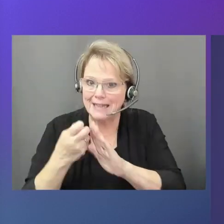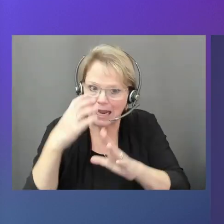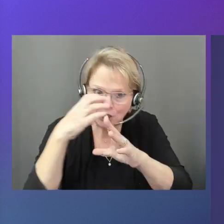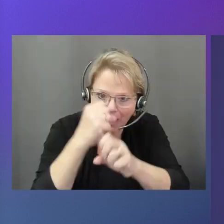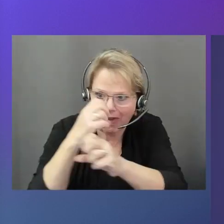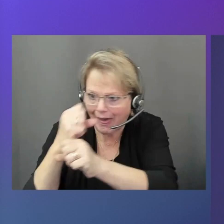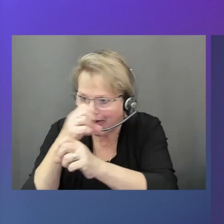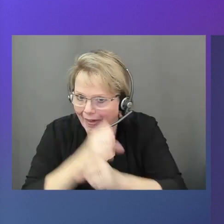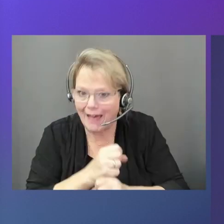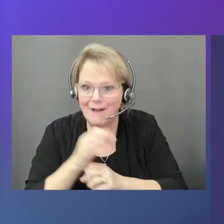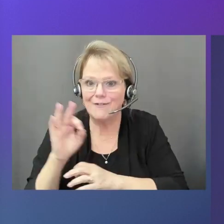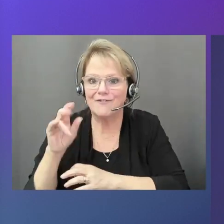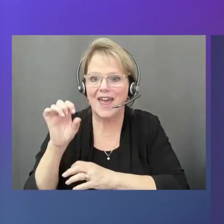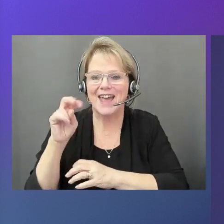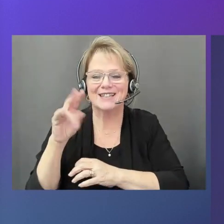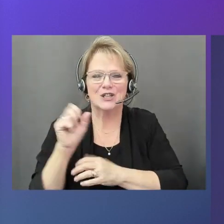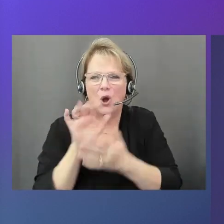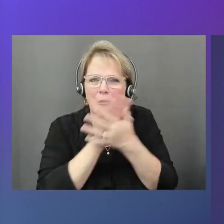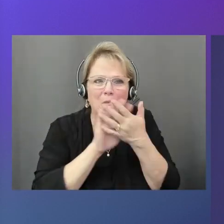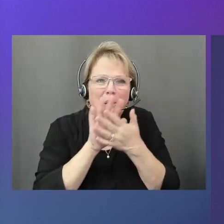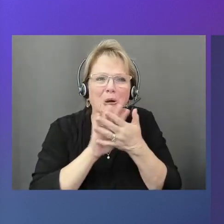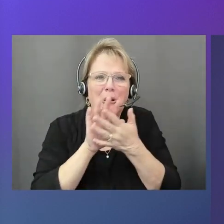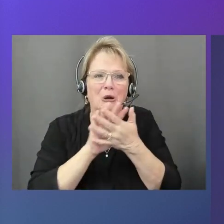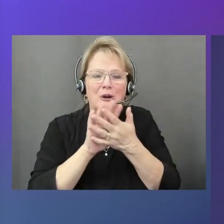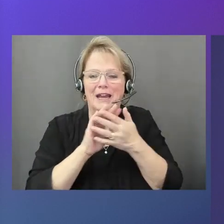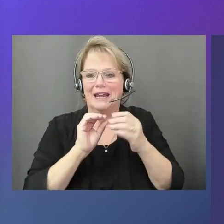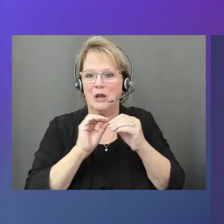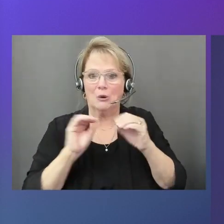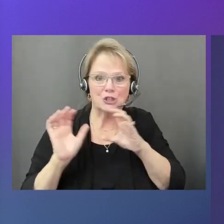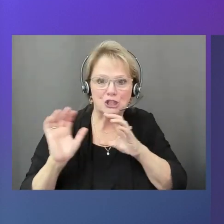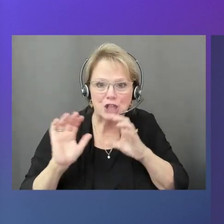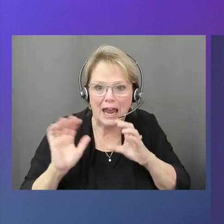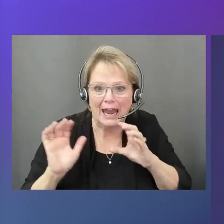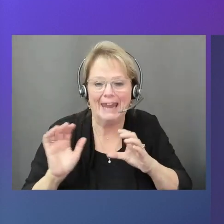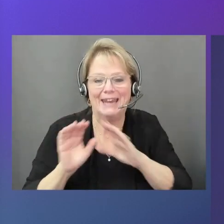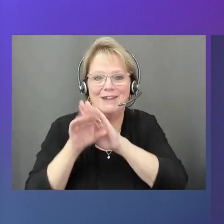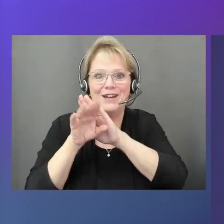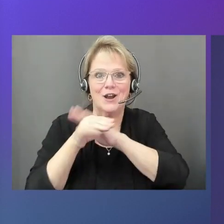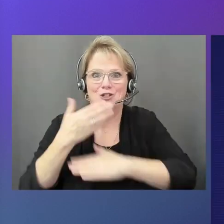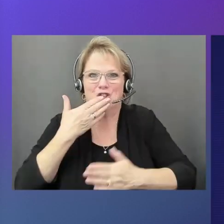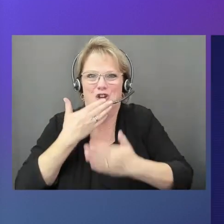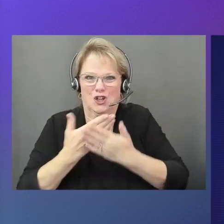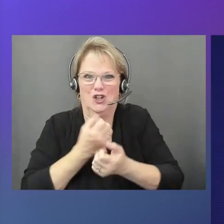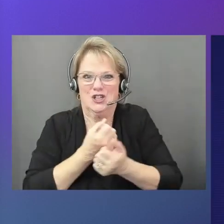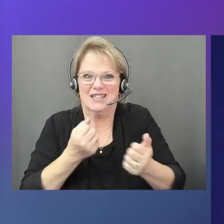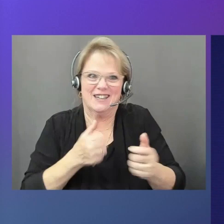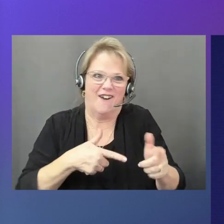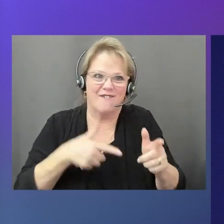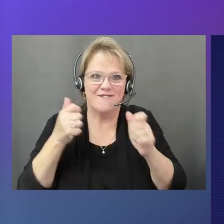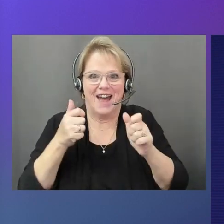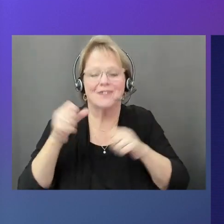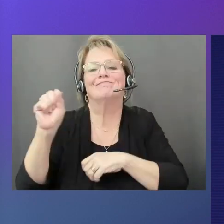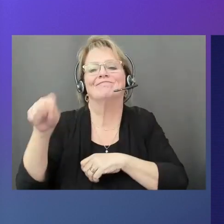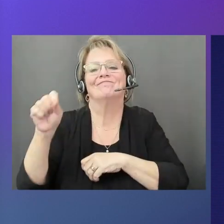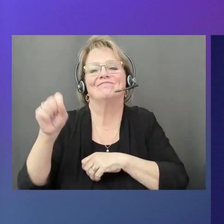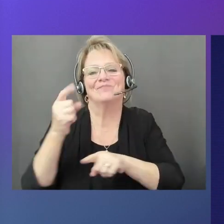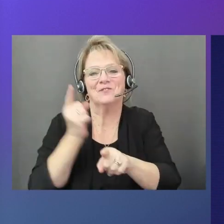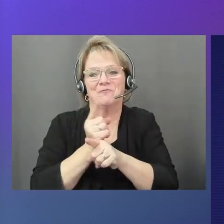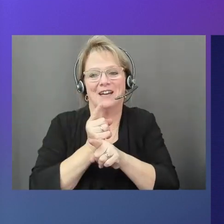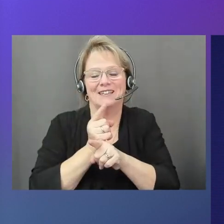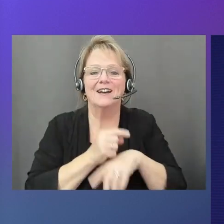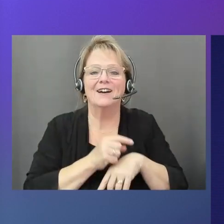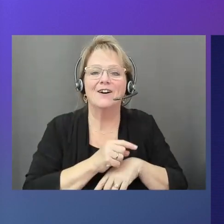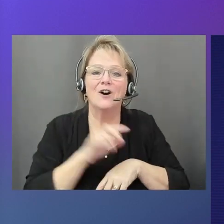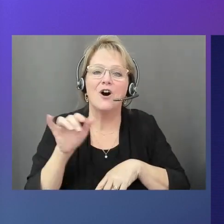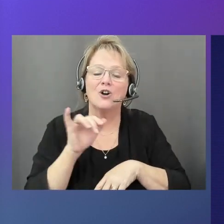no shaky video, no. Exactly. So it's just the good stuff right away. Is what You we're got looking it. at. You absolutely got it. Okay. And then the other example